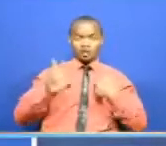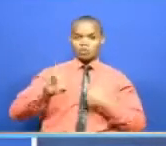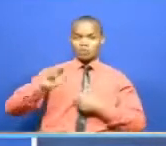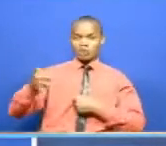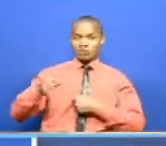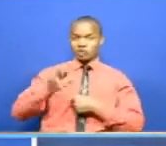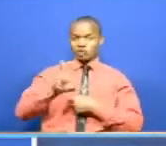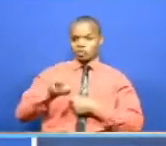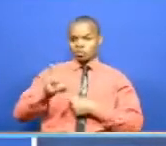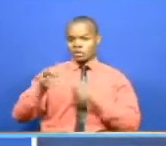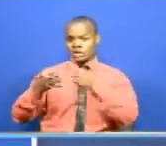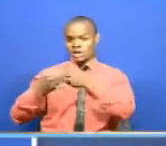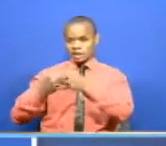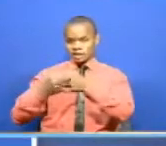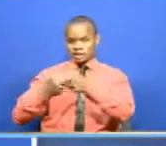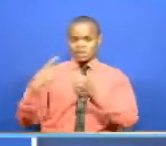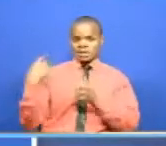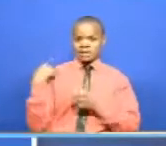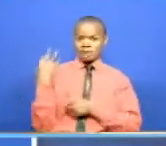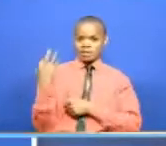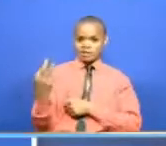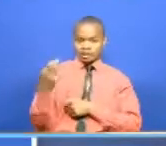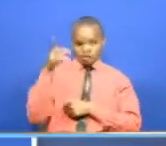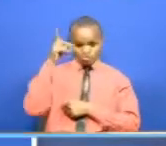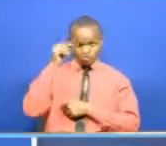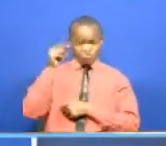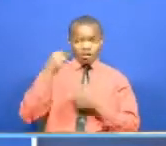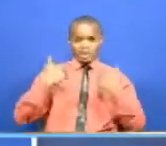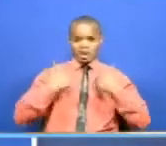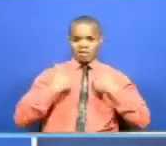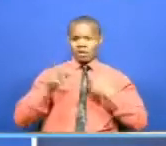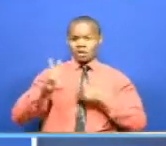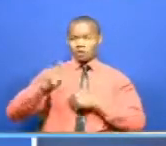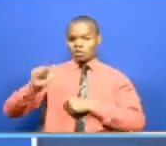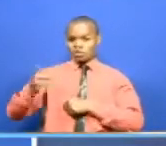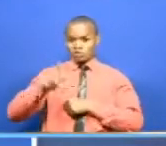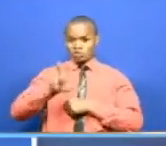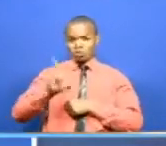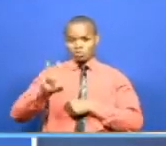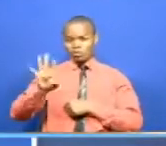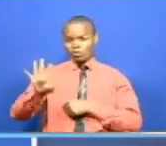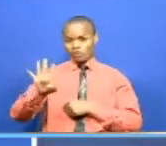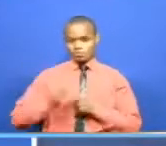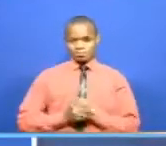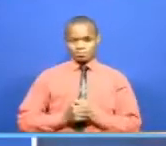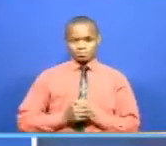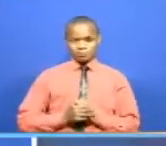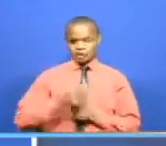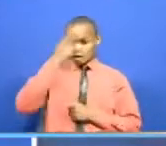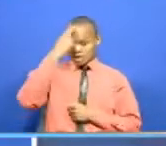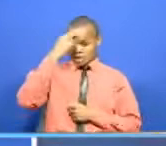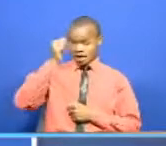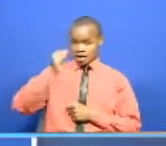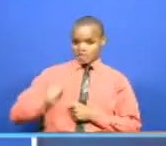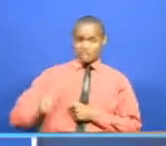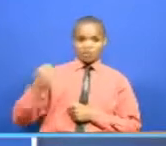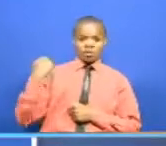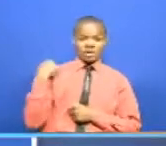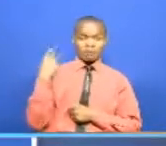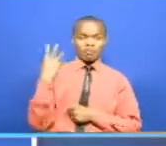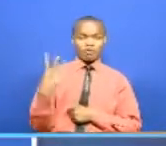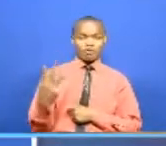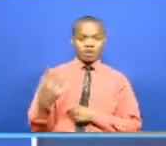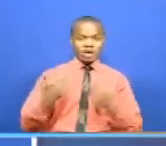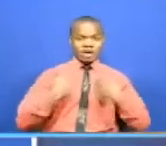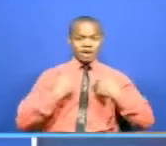2,228 and Mombasa third with 2,224. Kajiado comes a fourth with